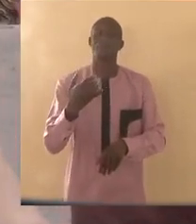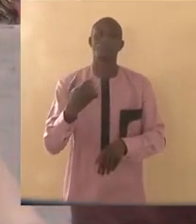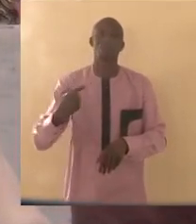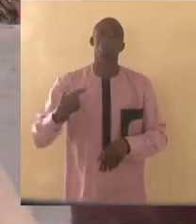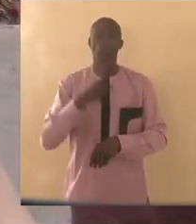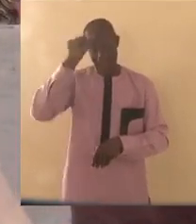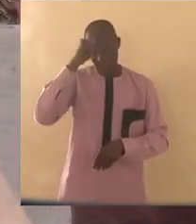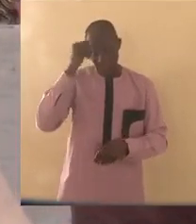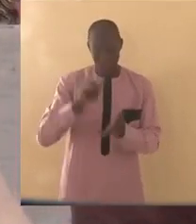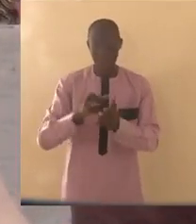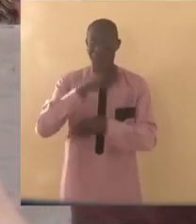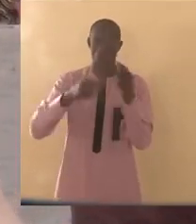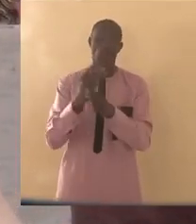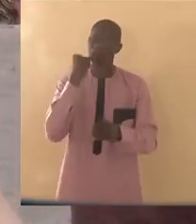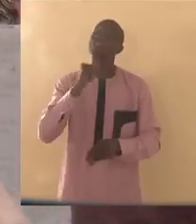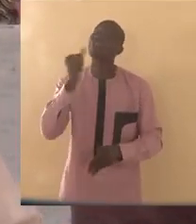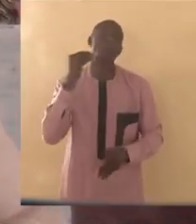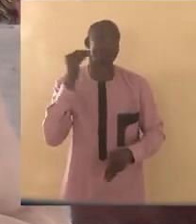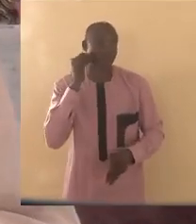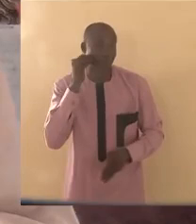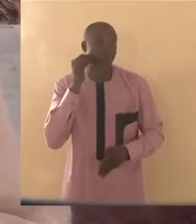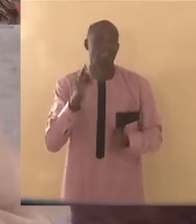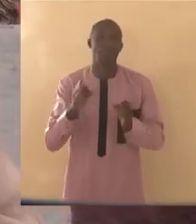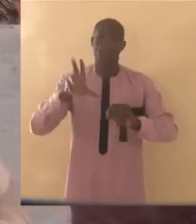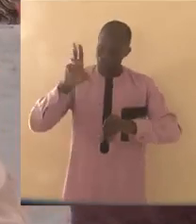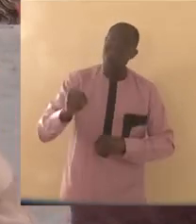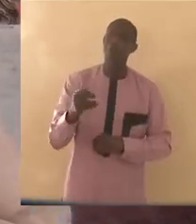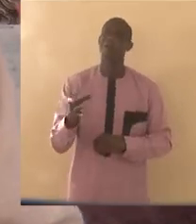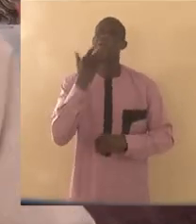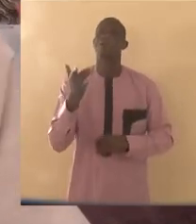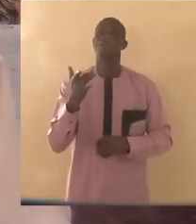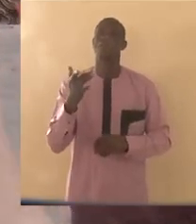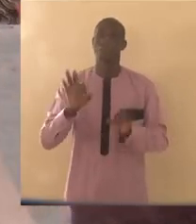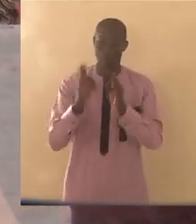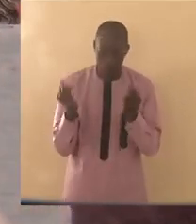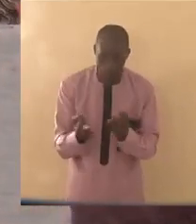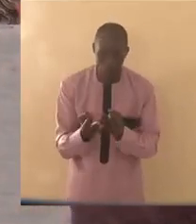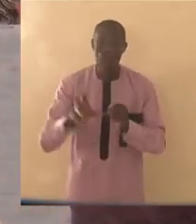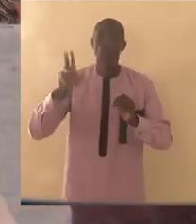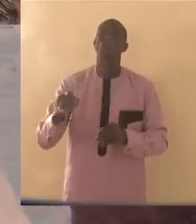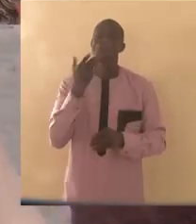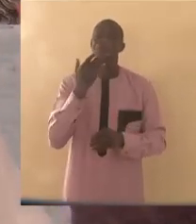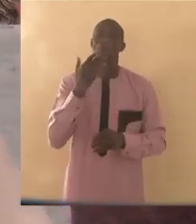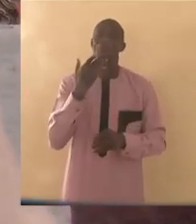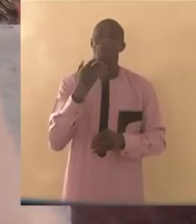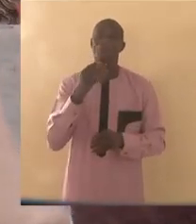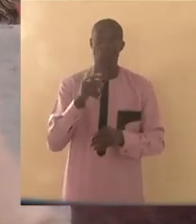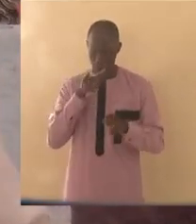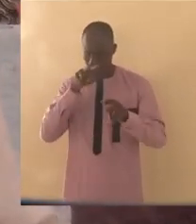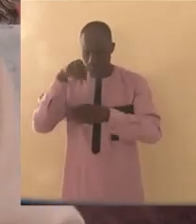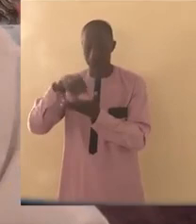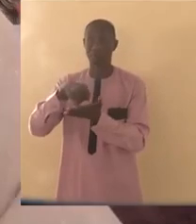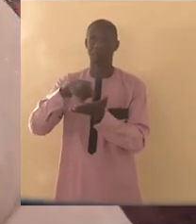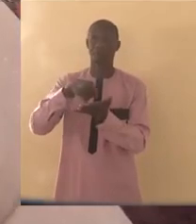disappointment, we are reminded that this world is not home. If there were no disappointment, if there is a family, a house where there is no disappointment at all, watch